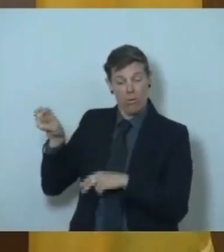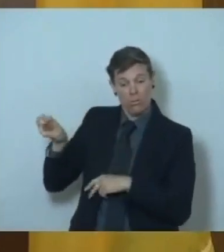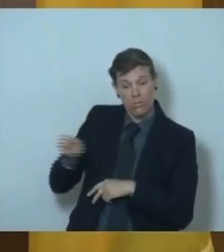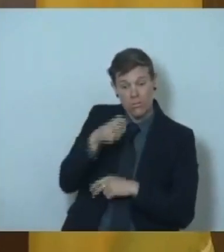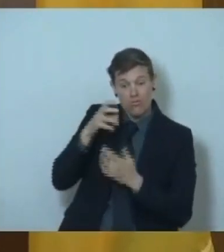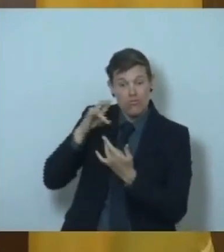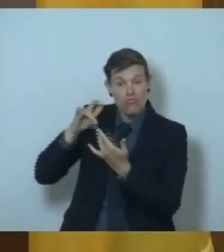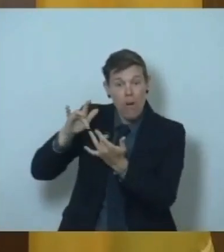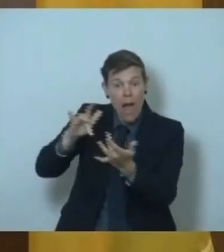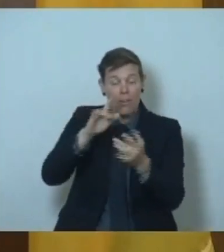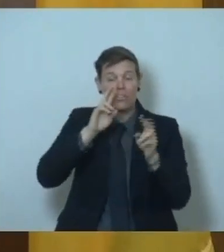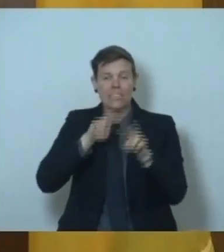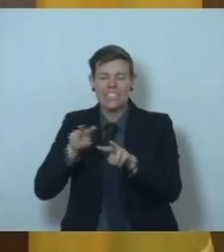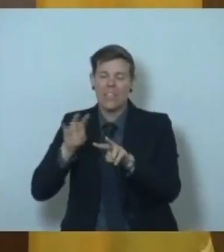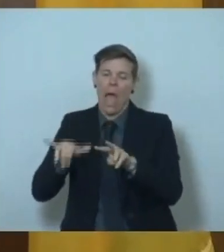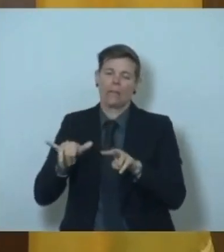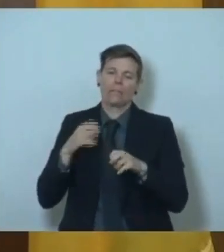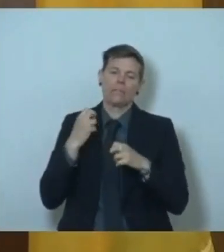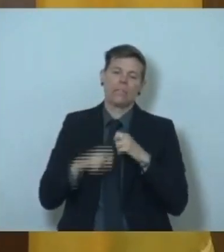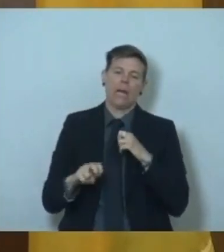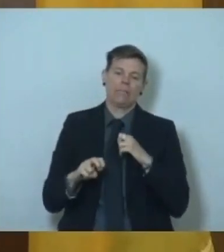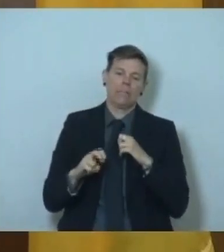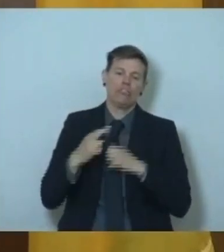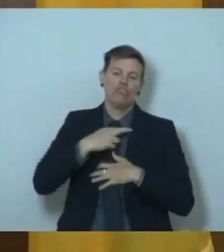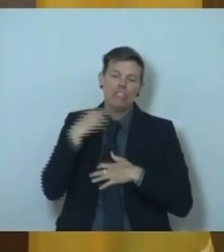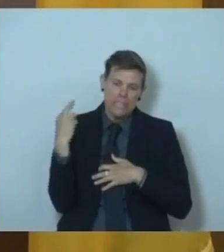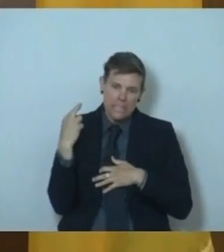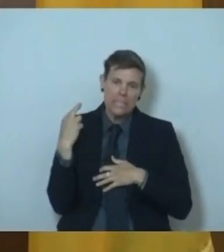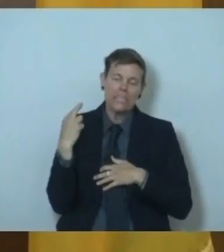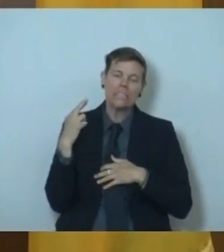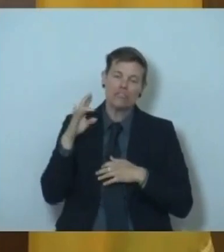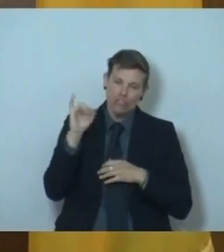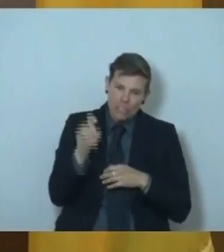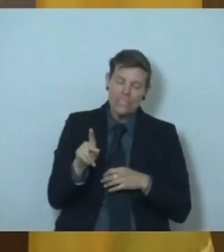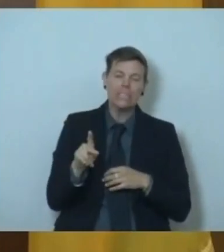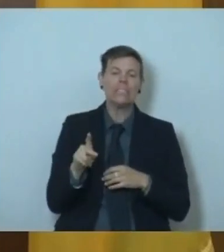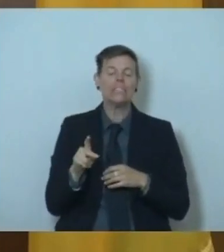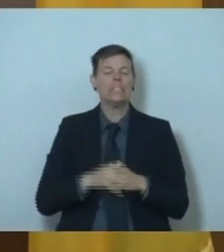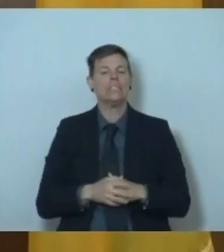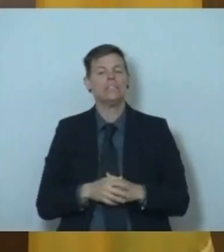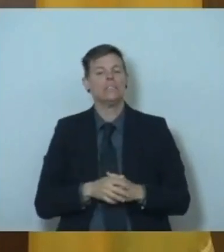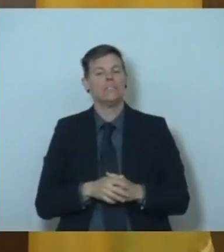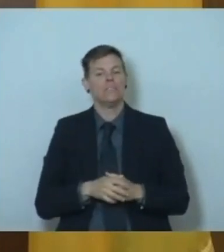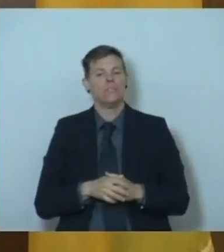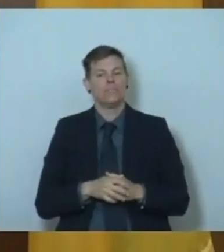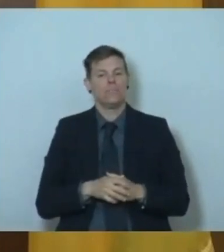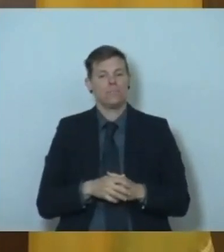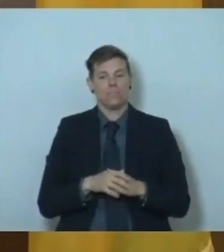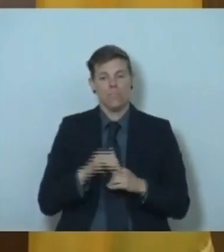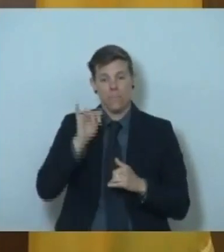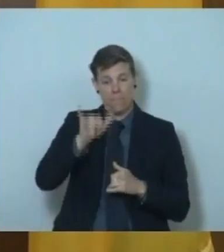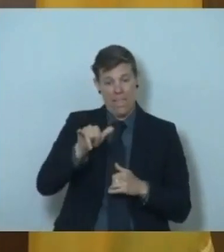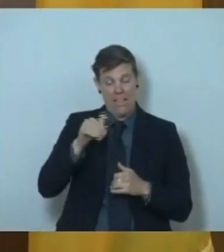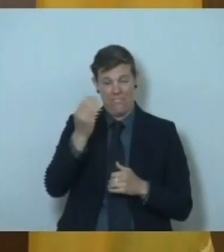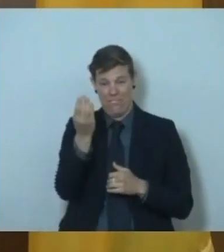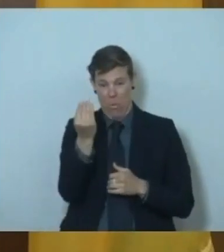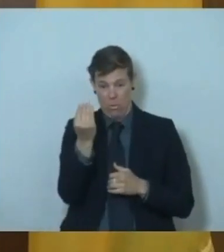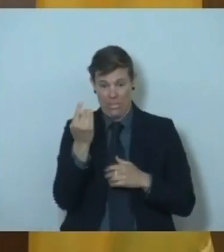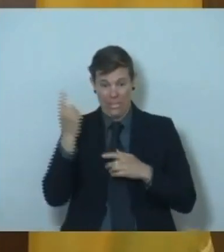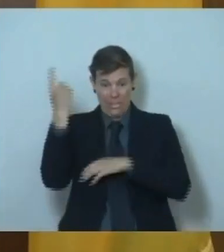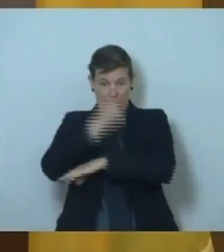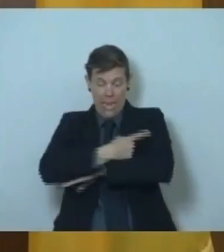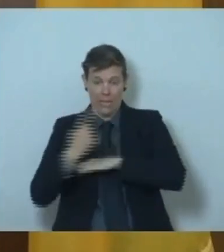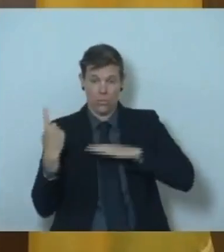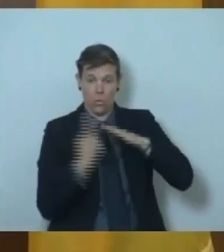quarantine? We have no plans right now to do that. That's a very high-risk area, but you know that we did provide